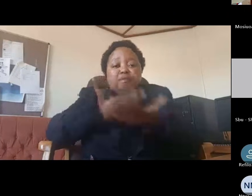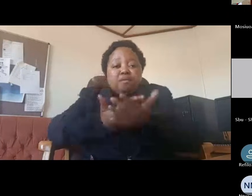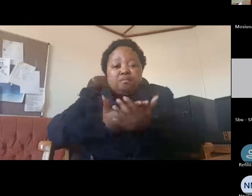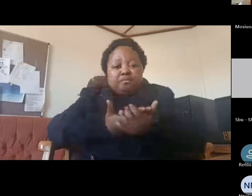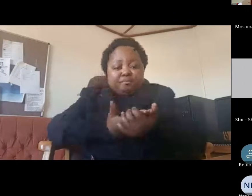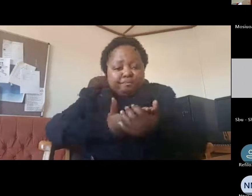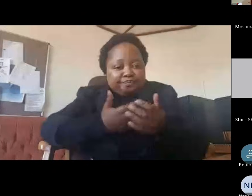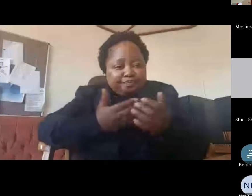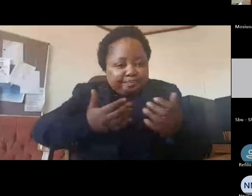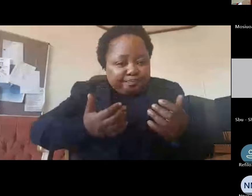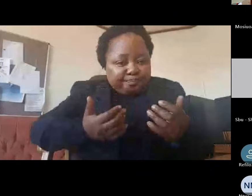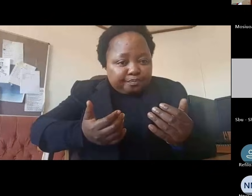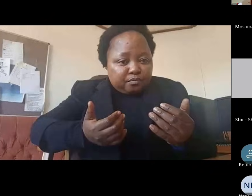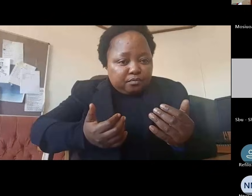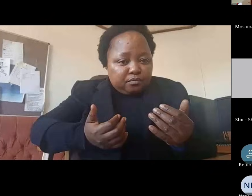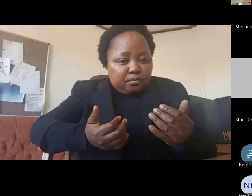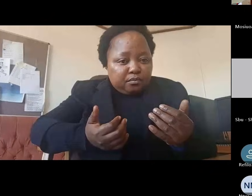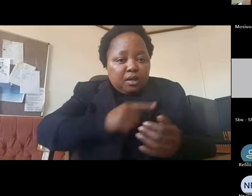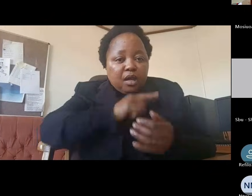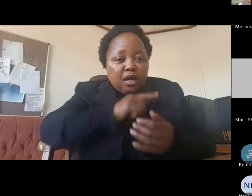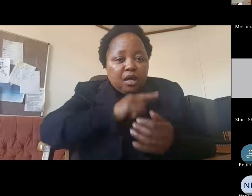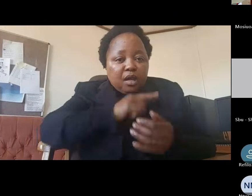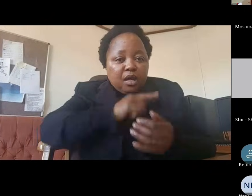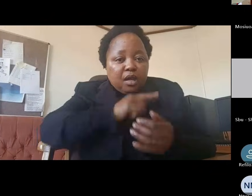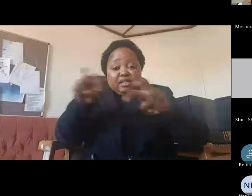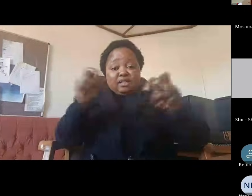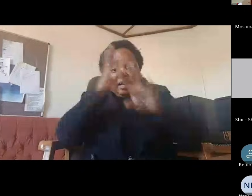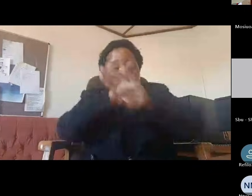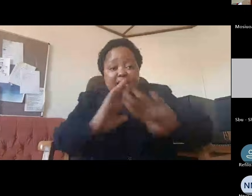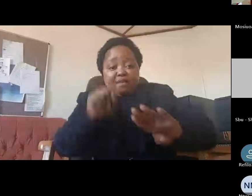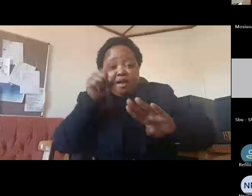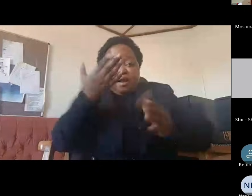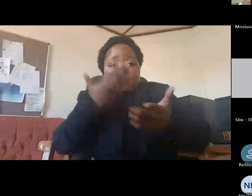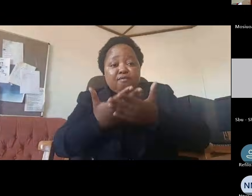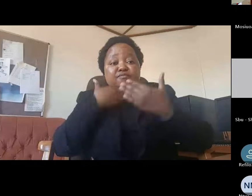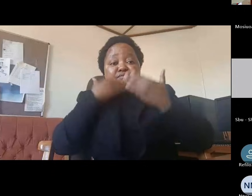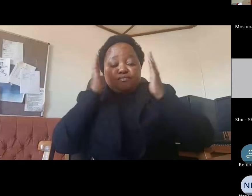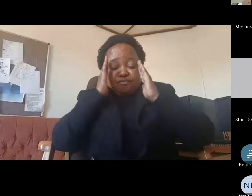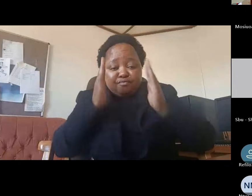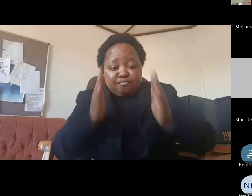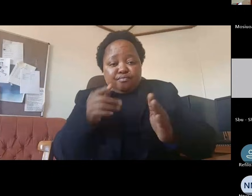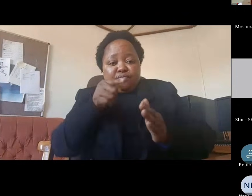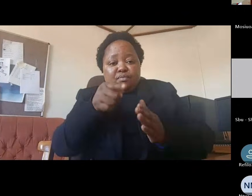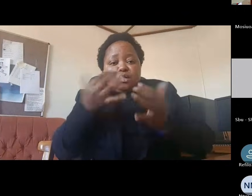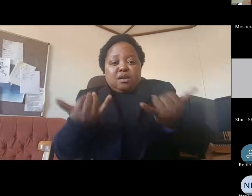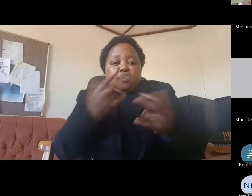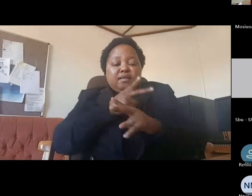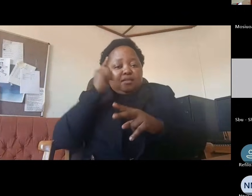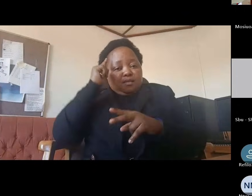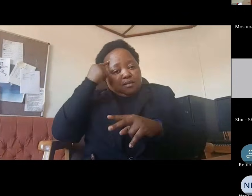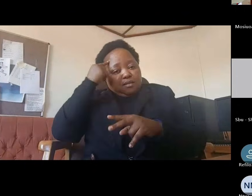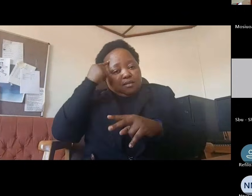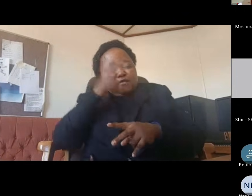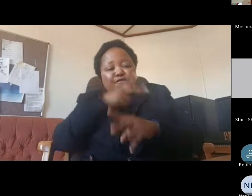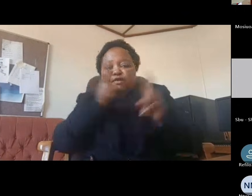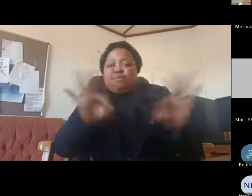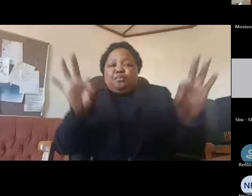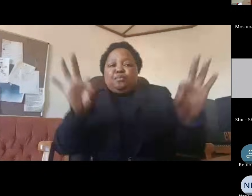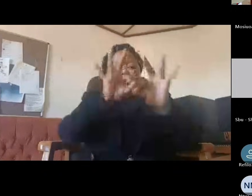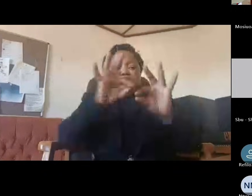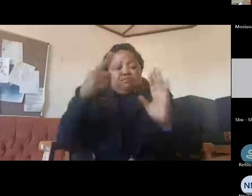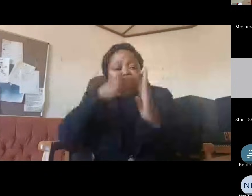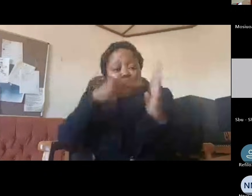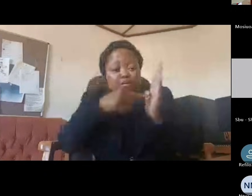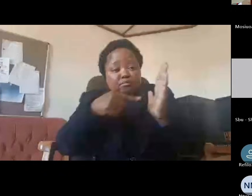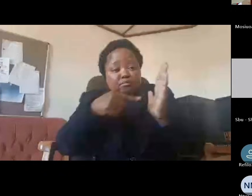market, an uncaptured research area. So I think it's a very important point. It's not the area